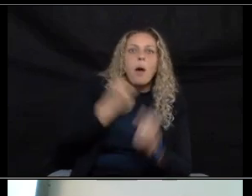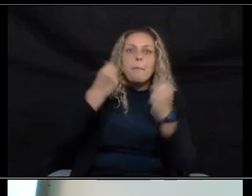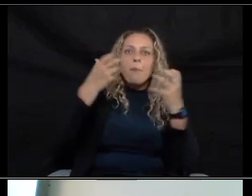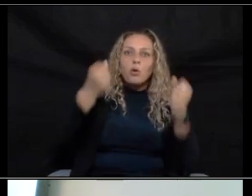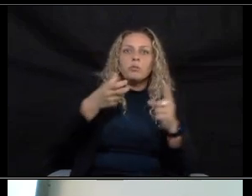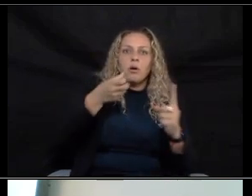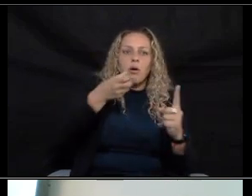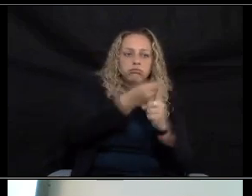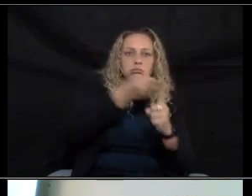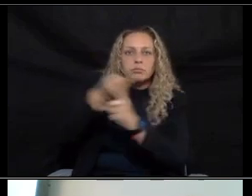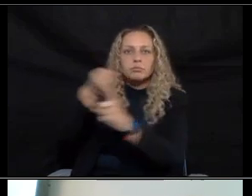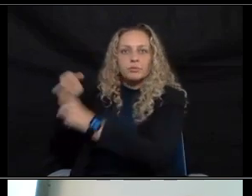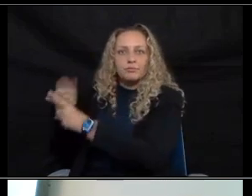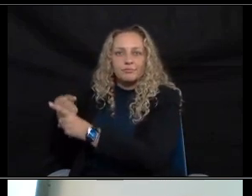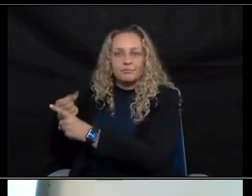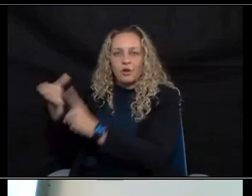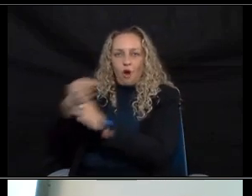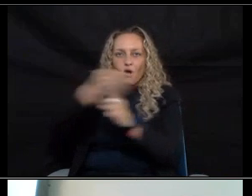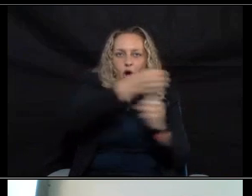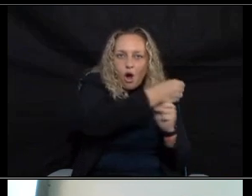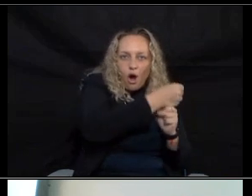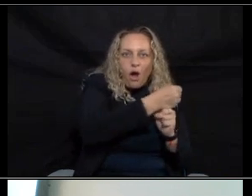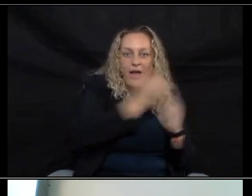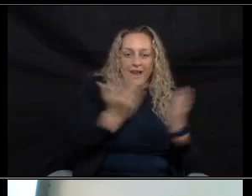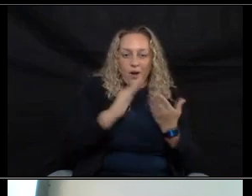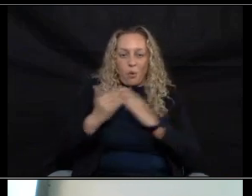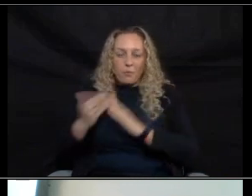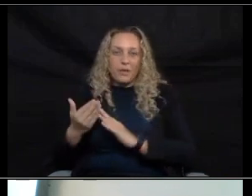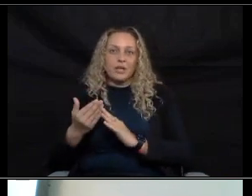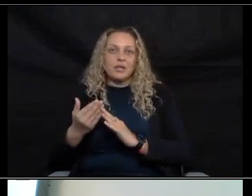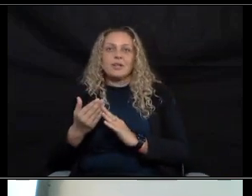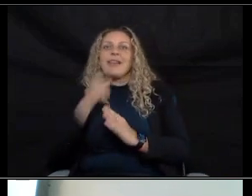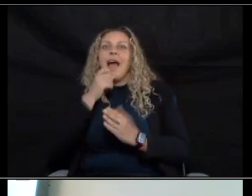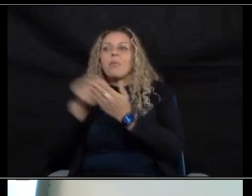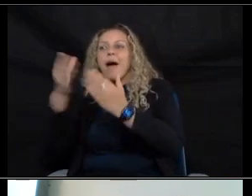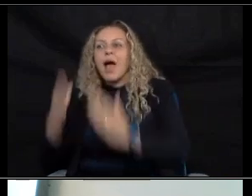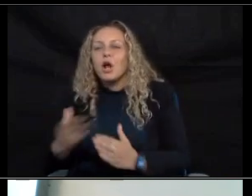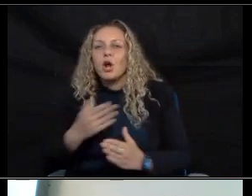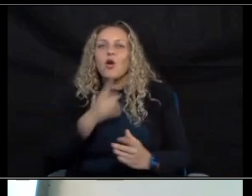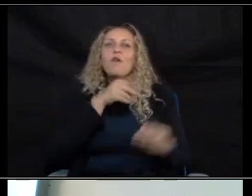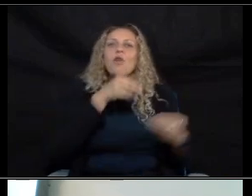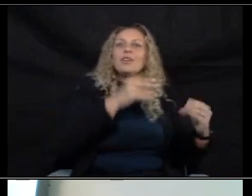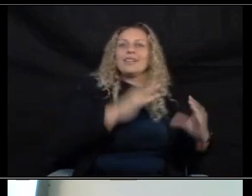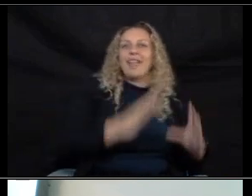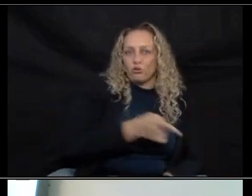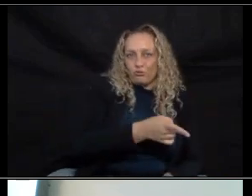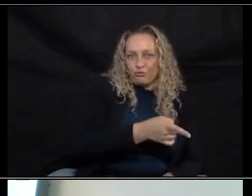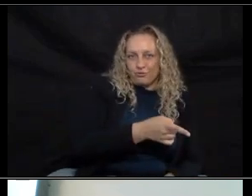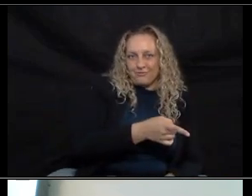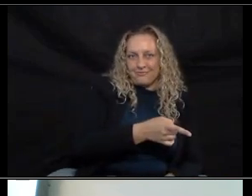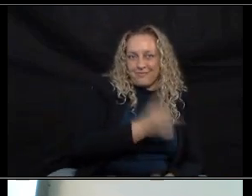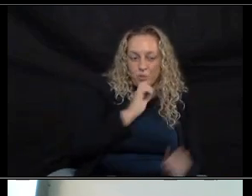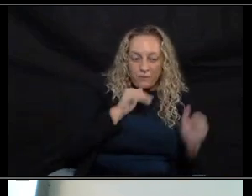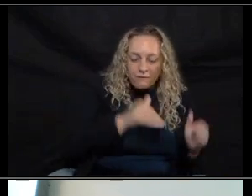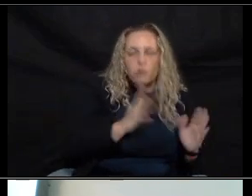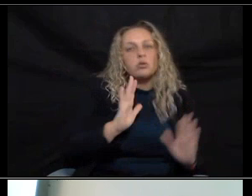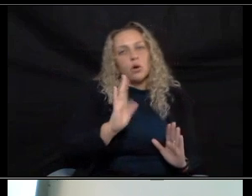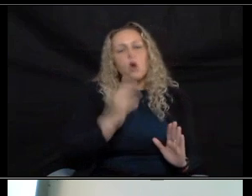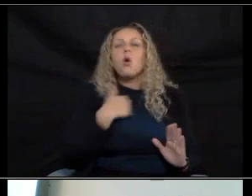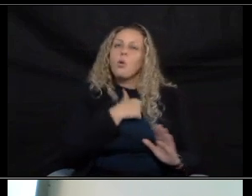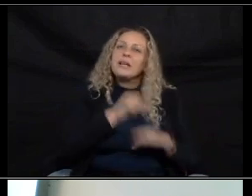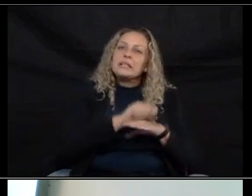busts in the city of Boynton Beach, but none of them are going after the drug buyers. We're only going after the drug dealers. And so we need